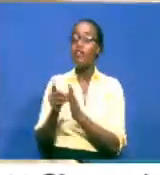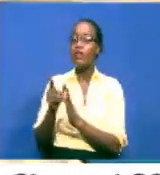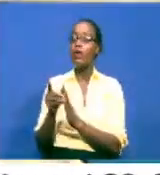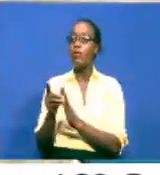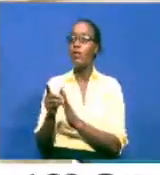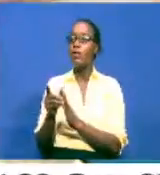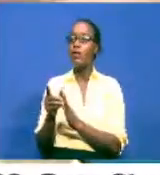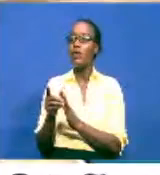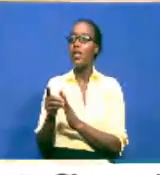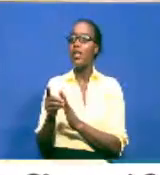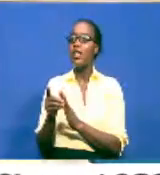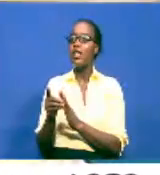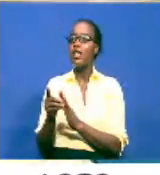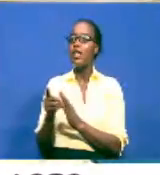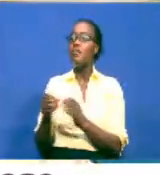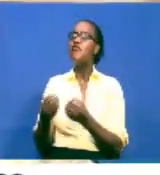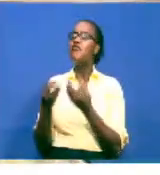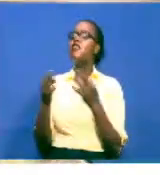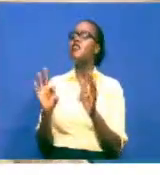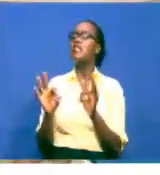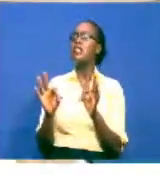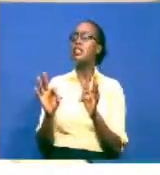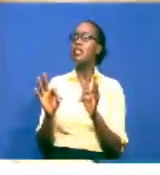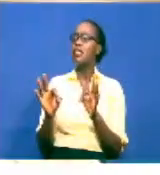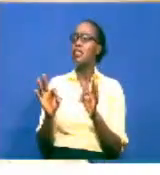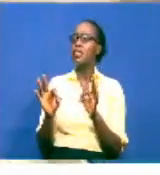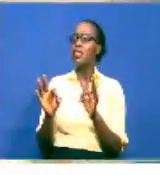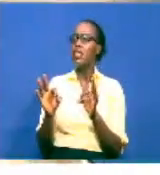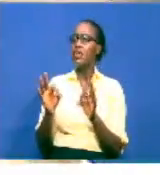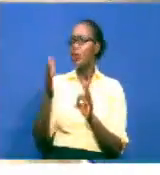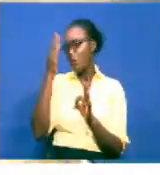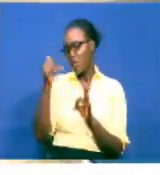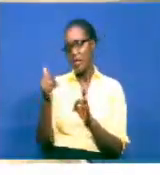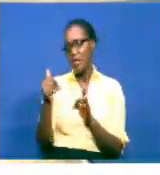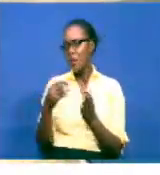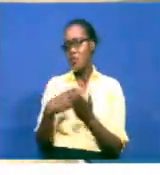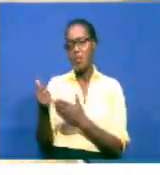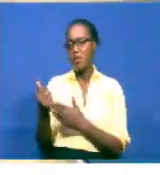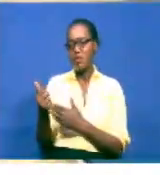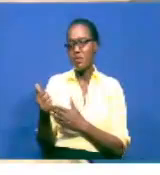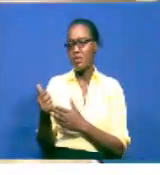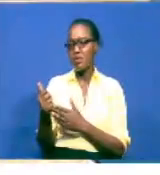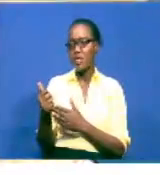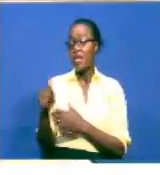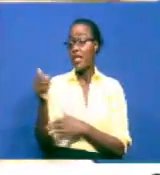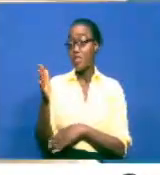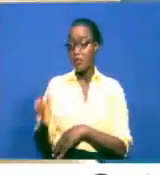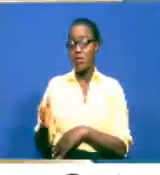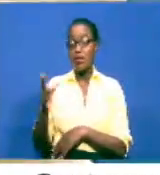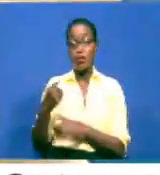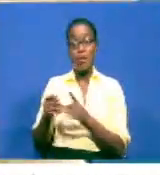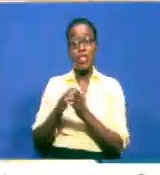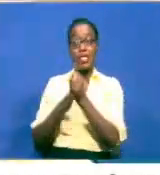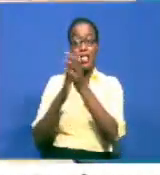uh-huh. and which I'm giving out for free, okay. because they have not been procured by by anyone. Mm-hmm. But as a leader, I